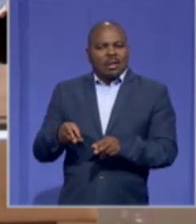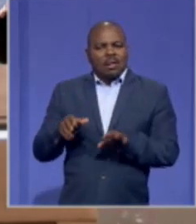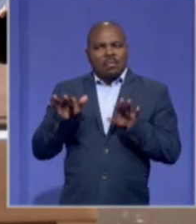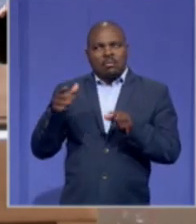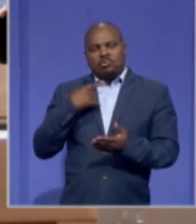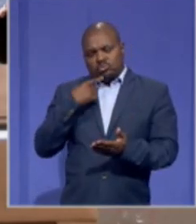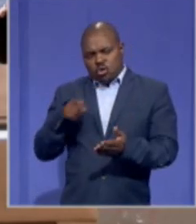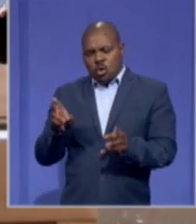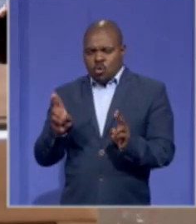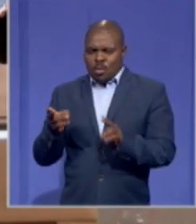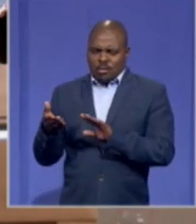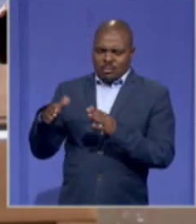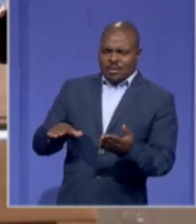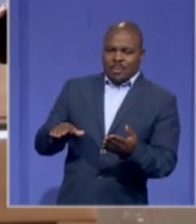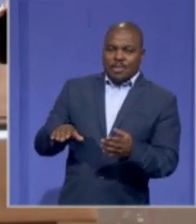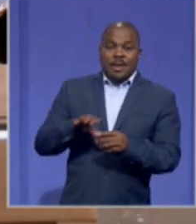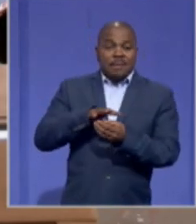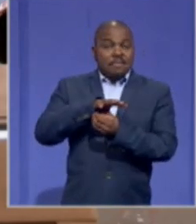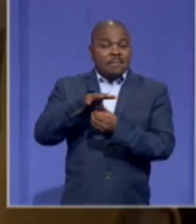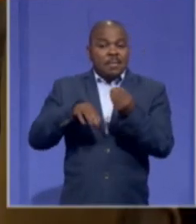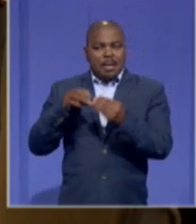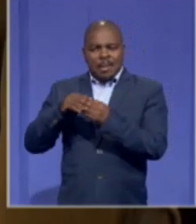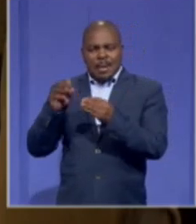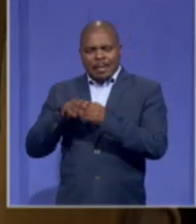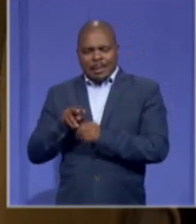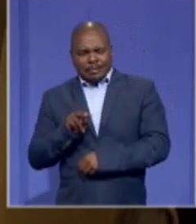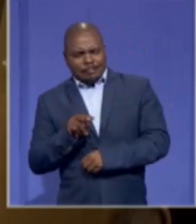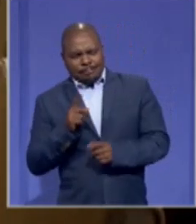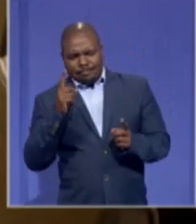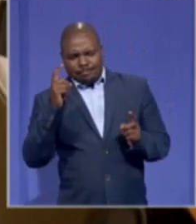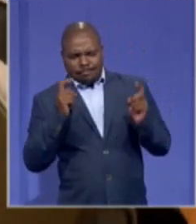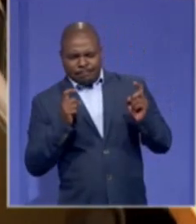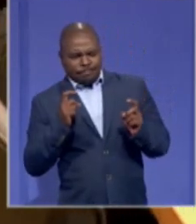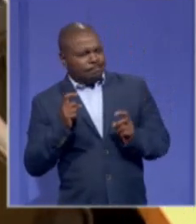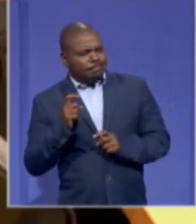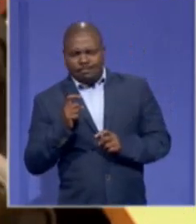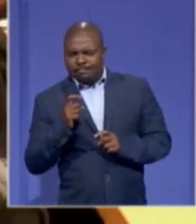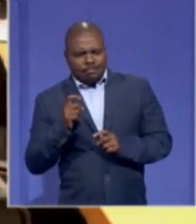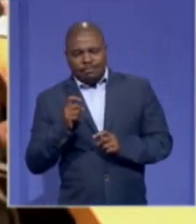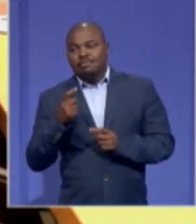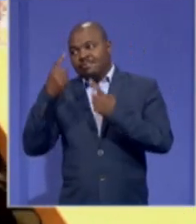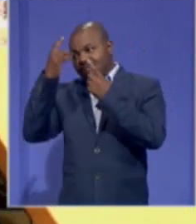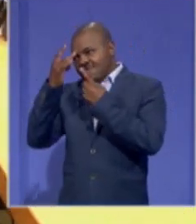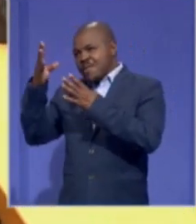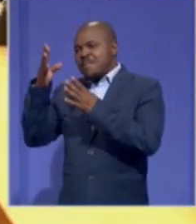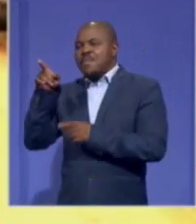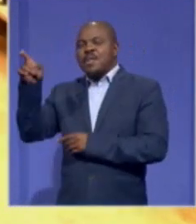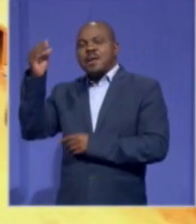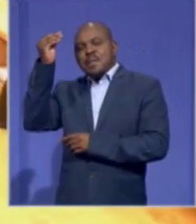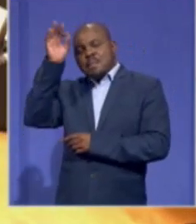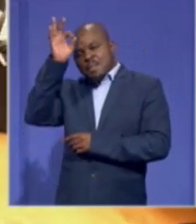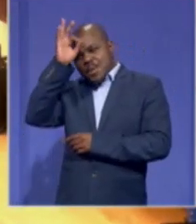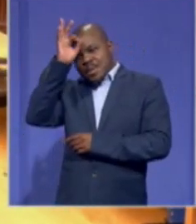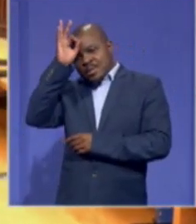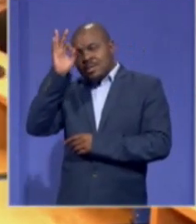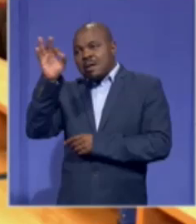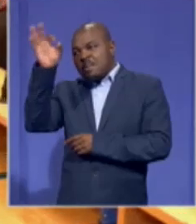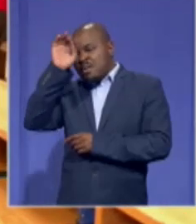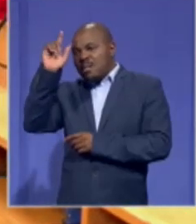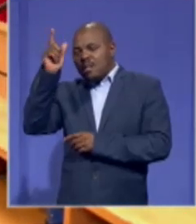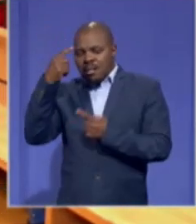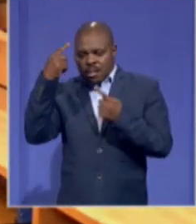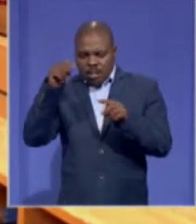tlholego. Mongwe wa losika o ne a nna le pelaelo mme a begela sepodisi. Diteko tsa morago ga loso